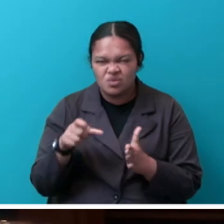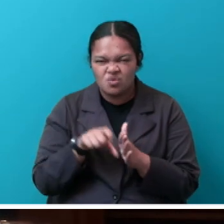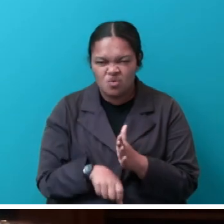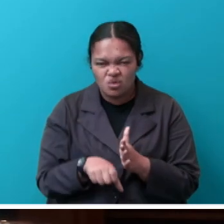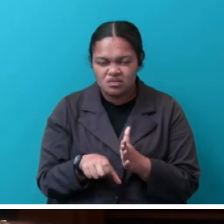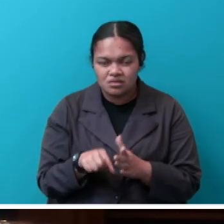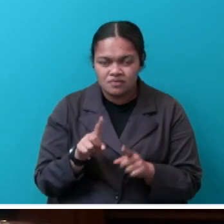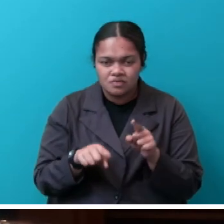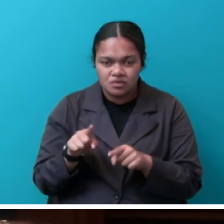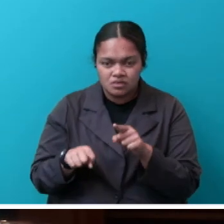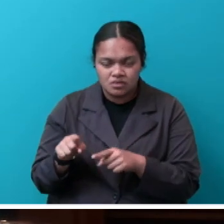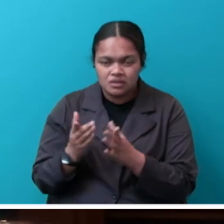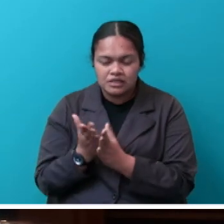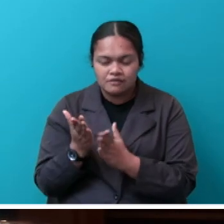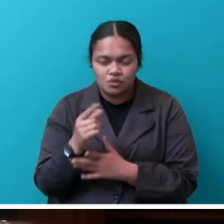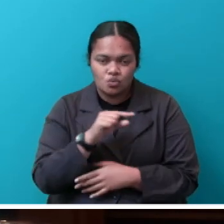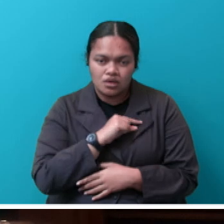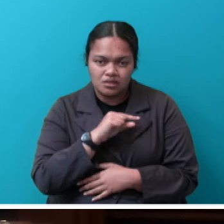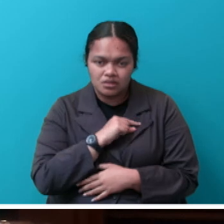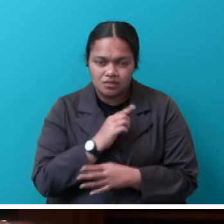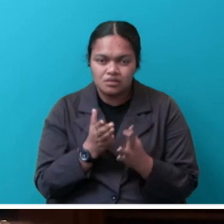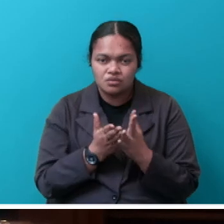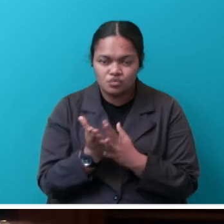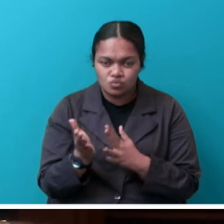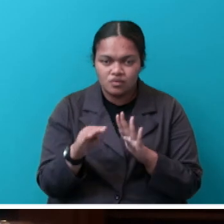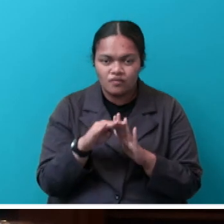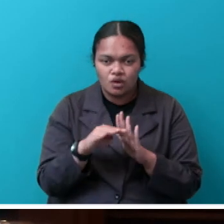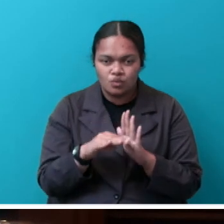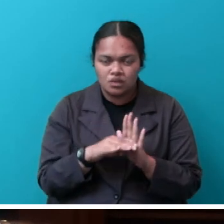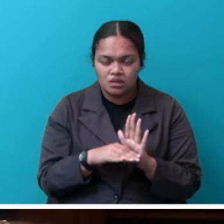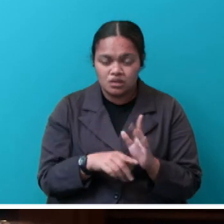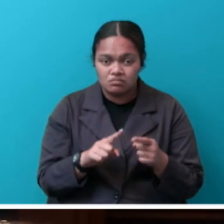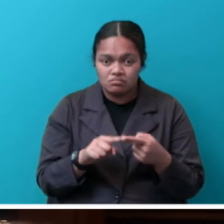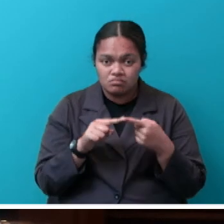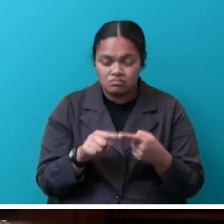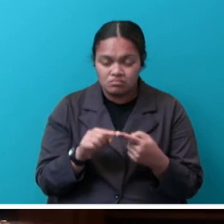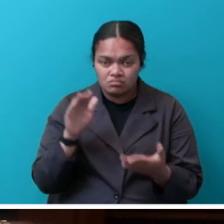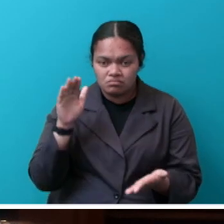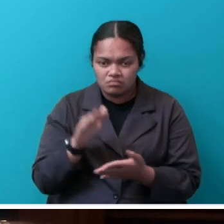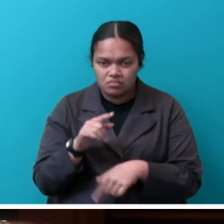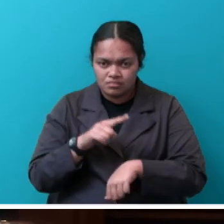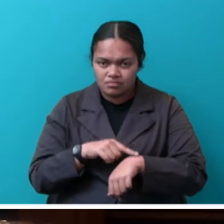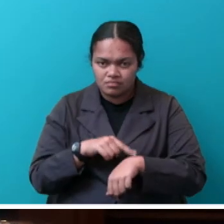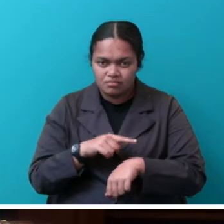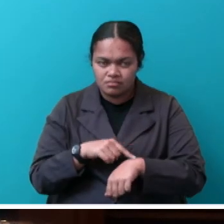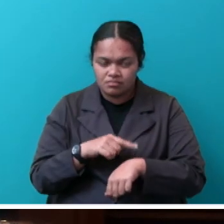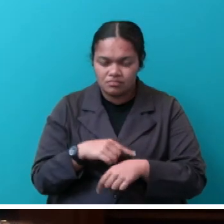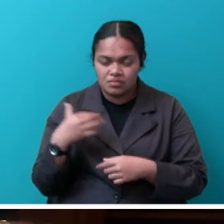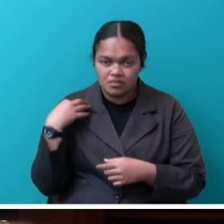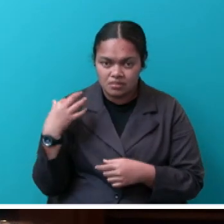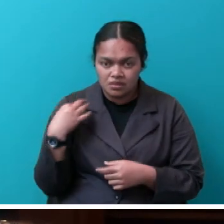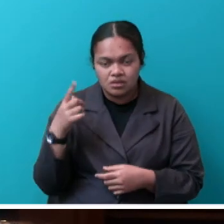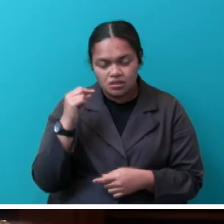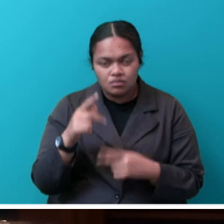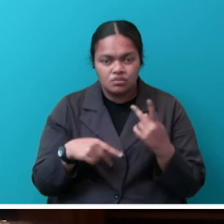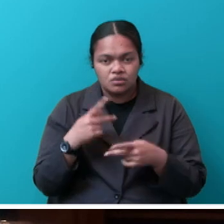efficiency and service quality through the following. One, reduced processing times. Applications can be processed